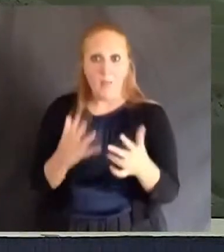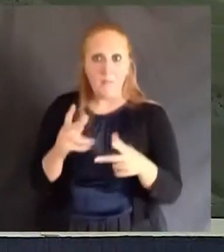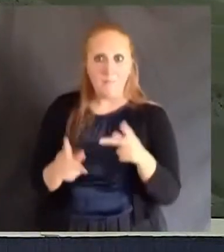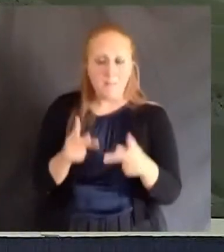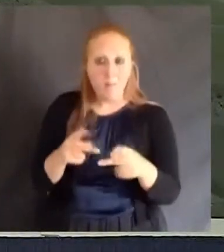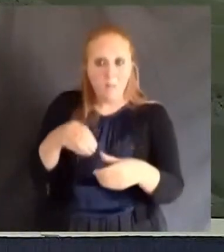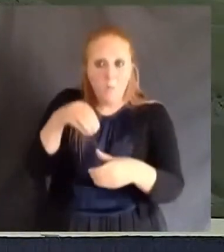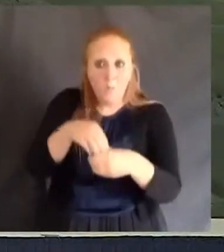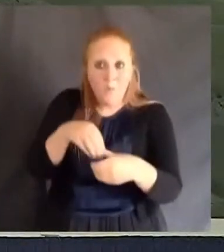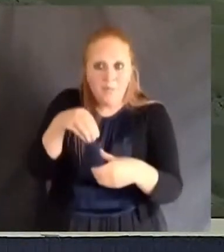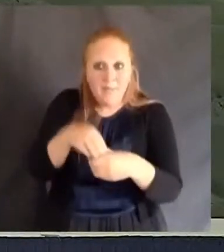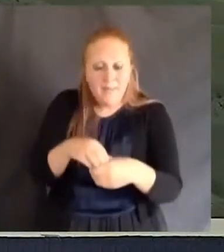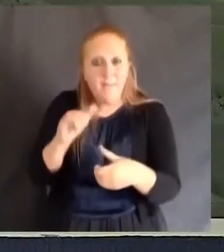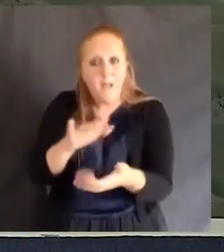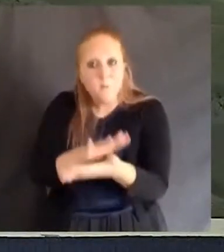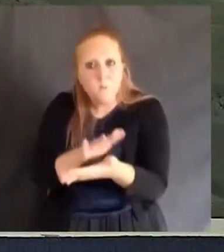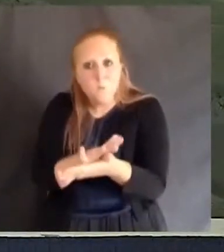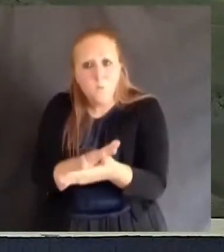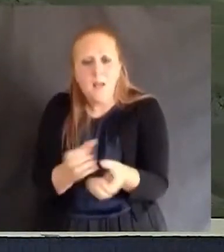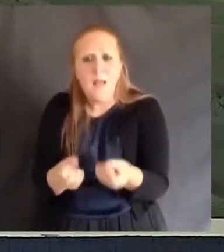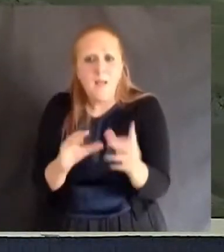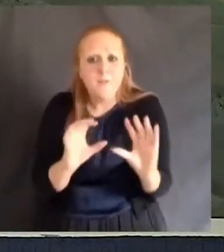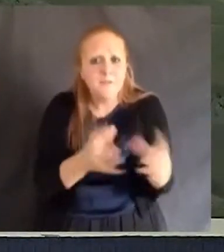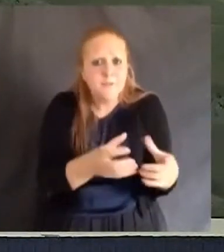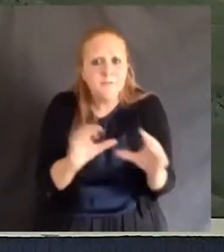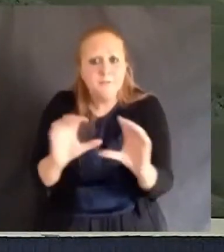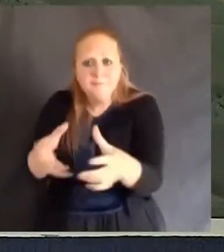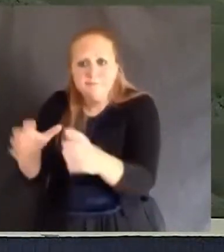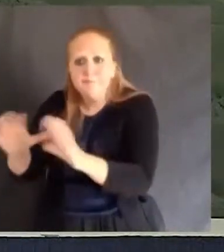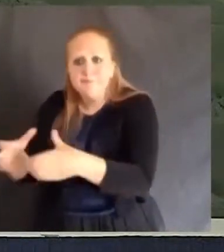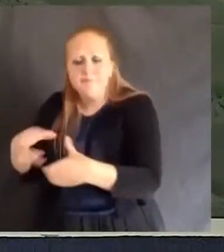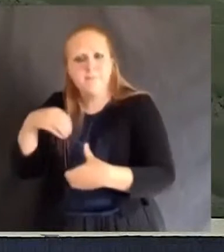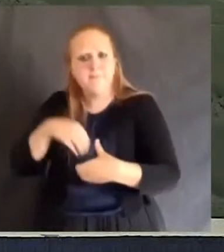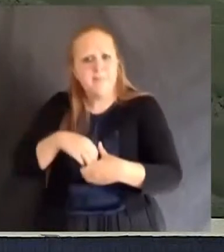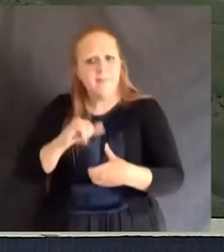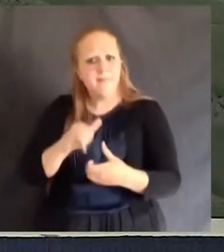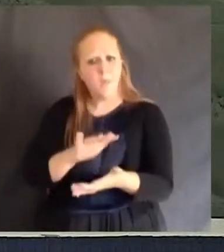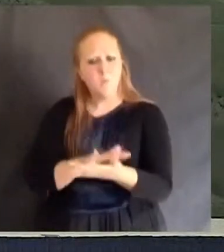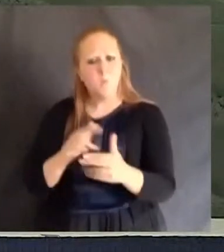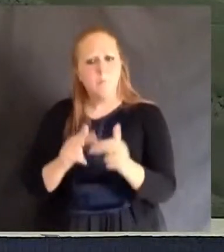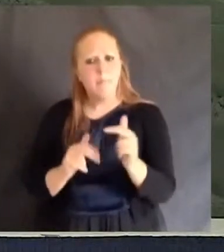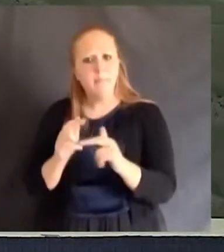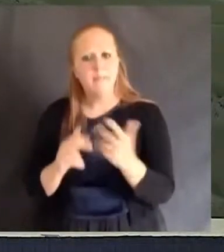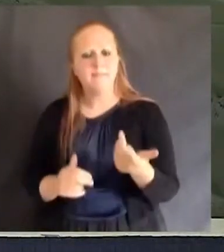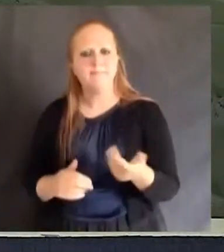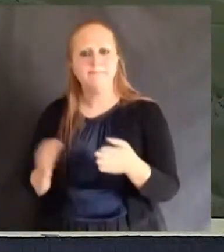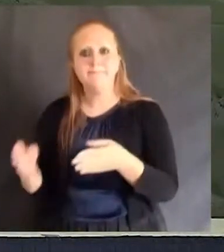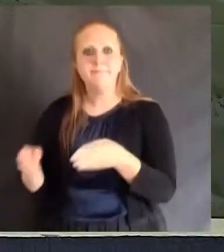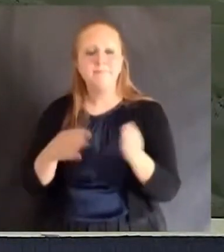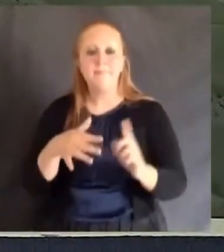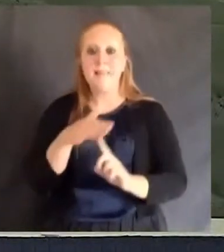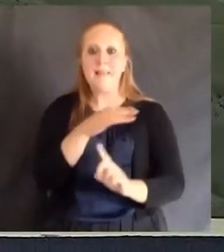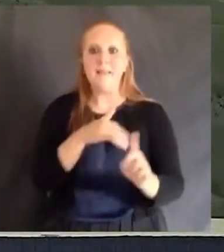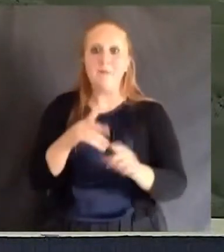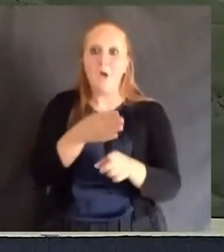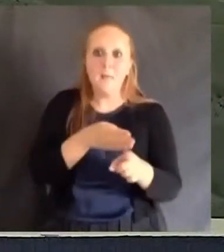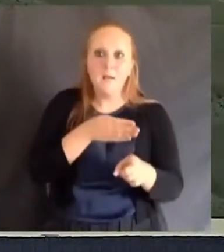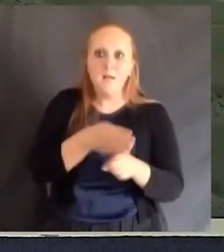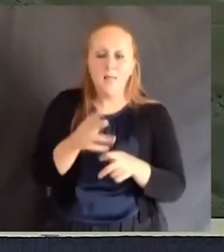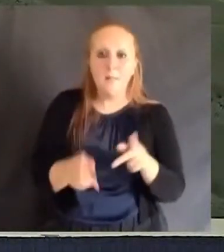children, the number of cohorts in any one situation. The environmental people